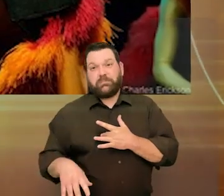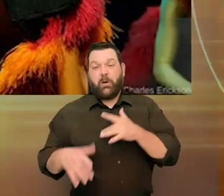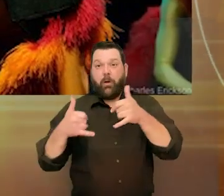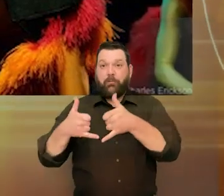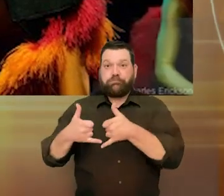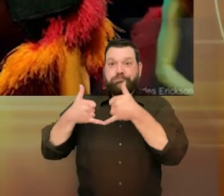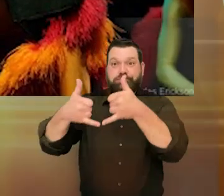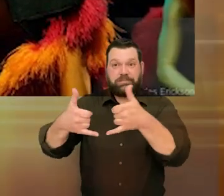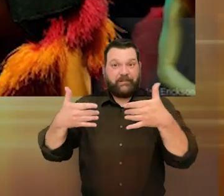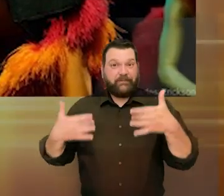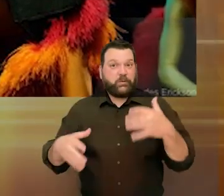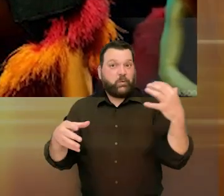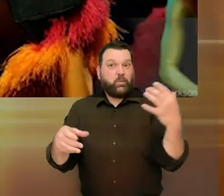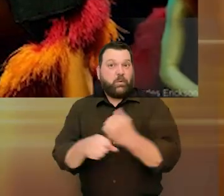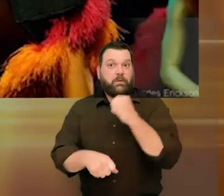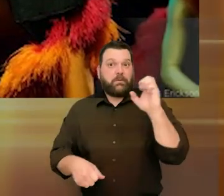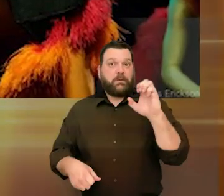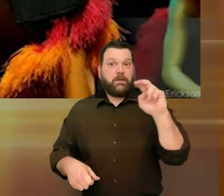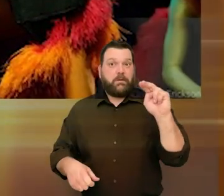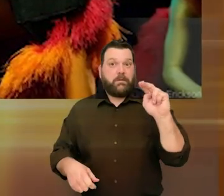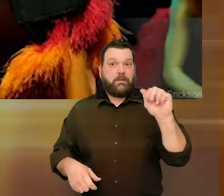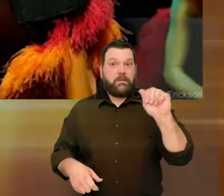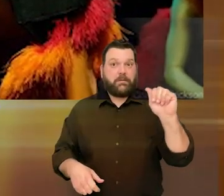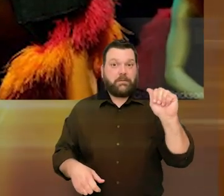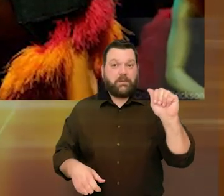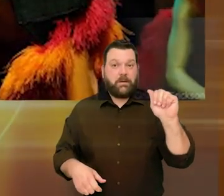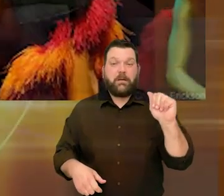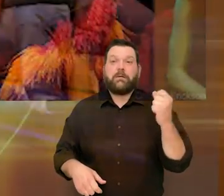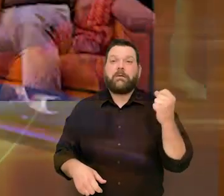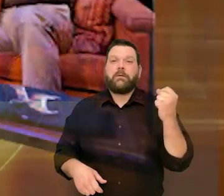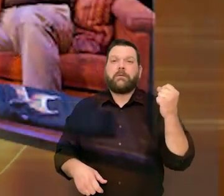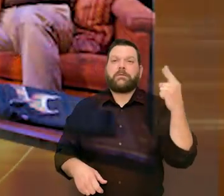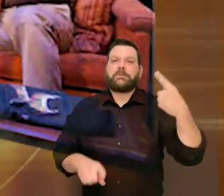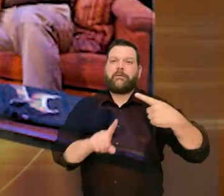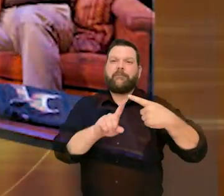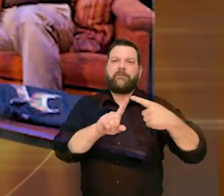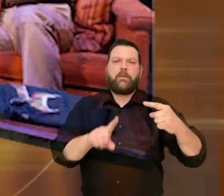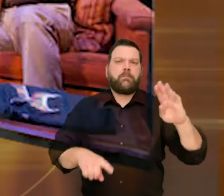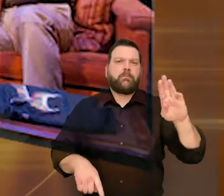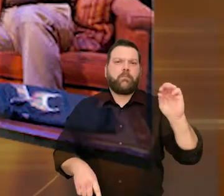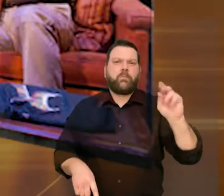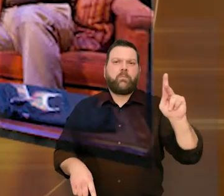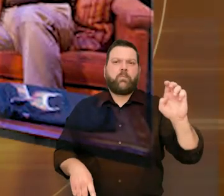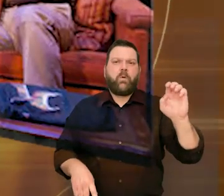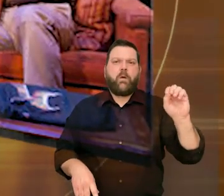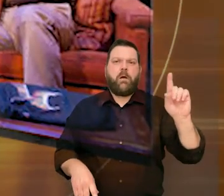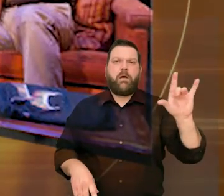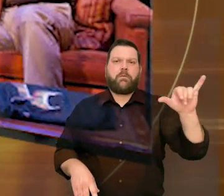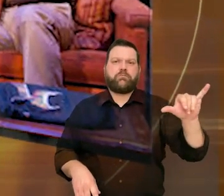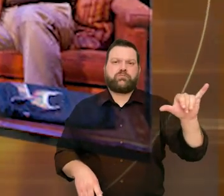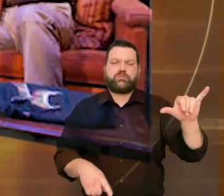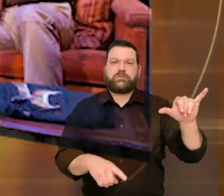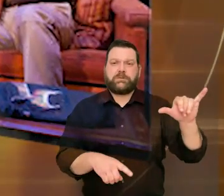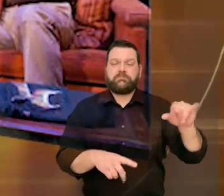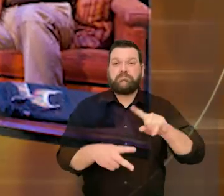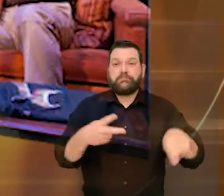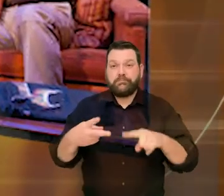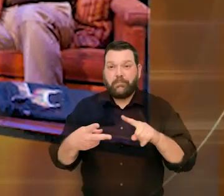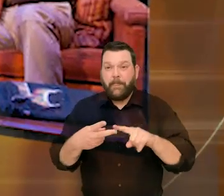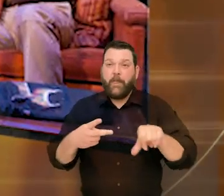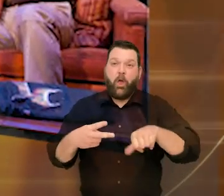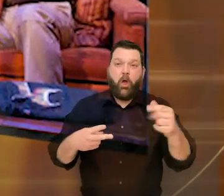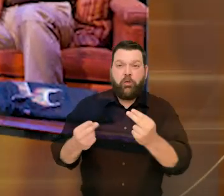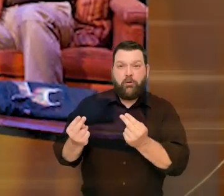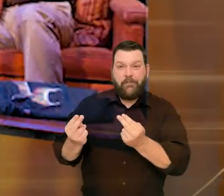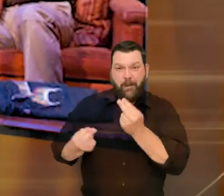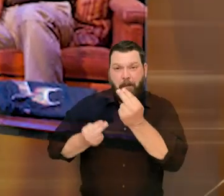resonating larynx and keen understanding of the human heart. Davenport won an Elliot Norton Award for his poignant